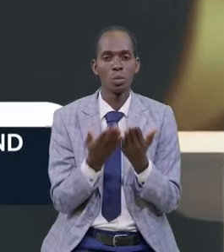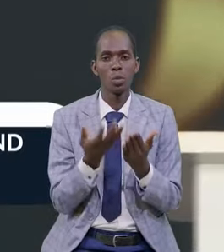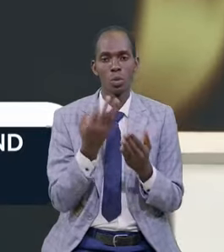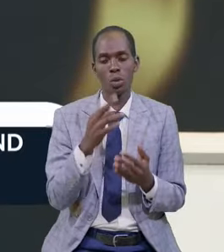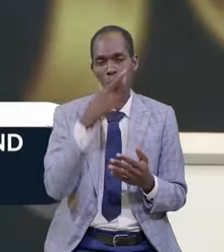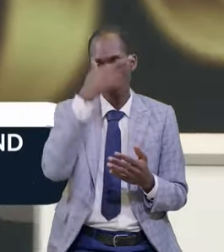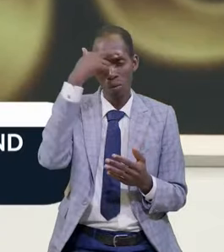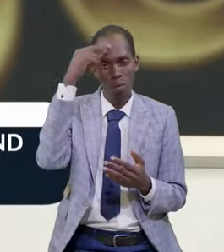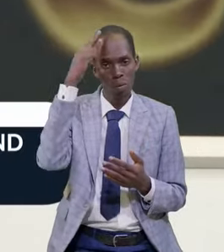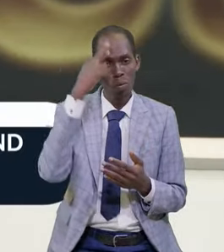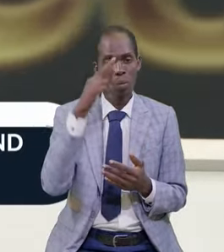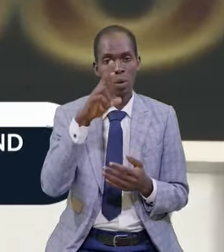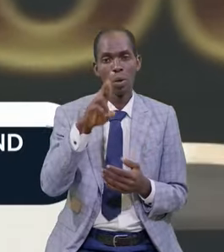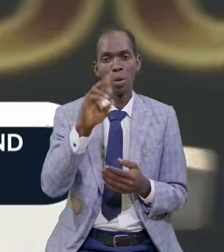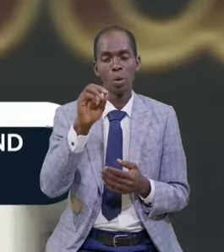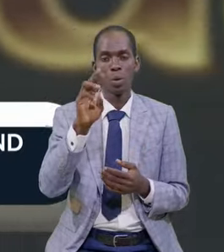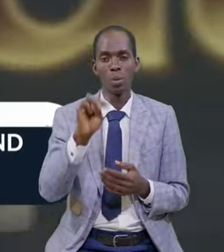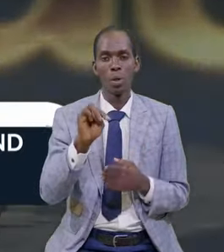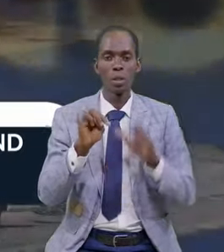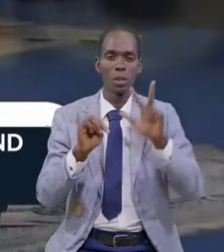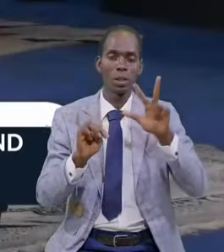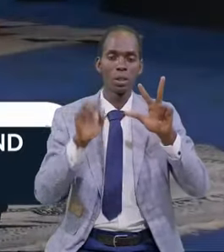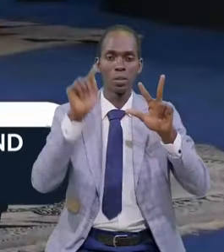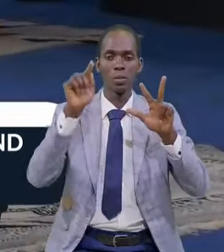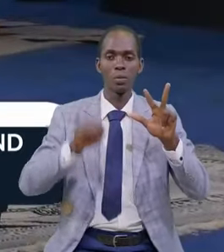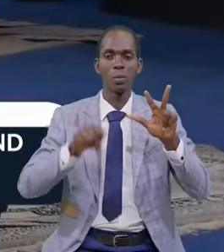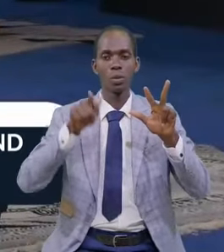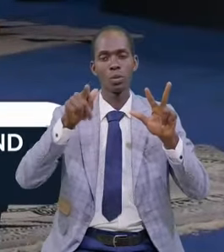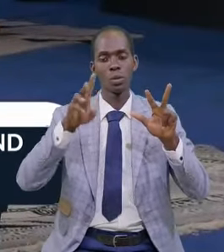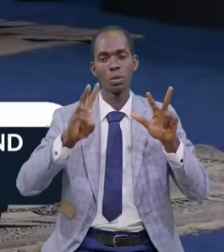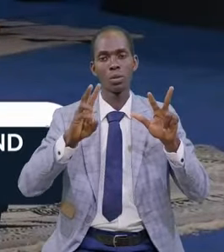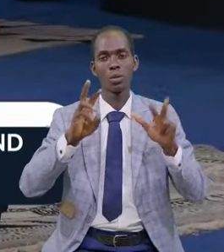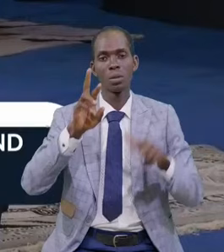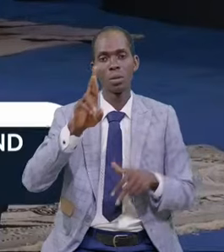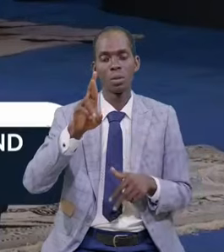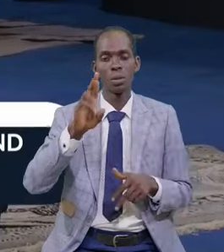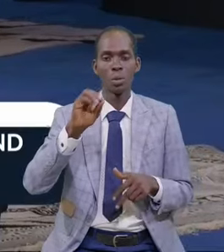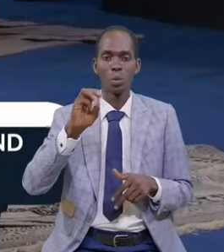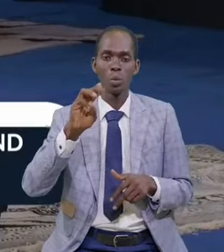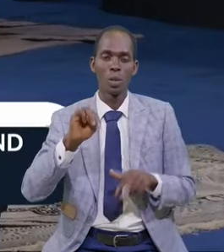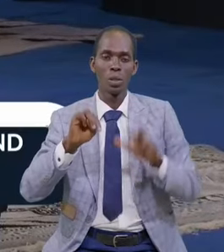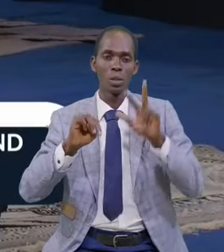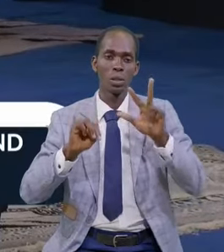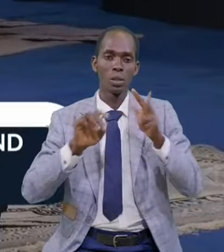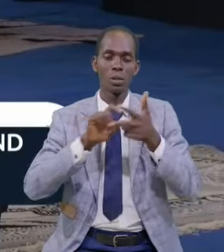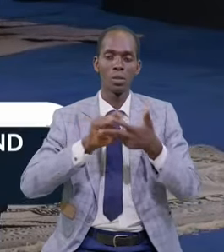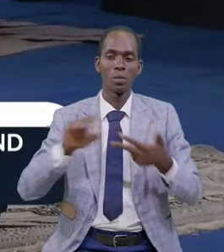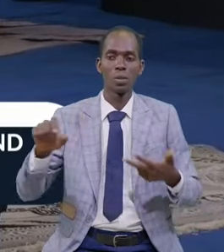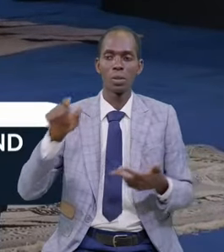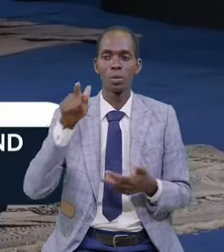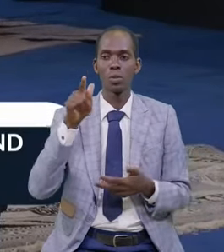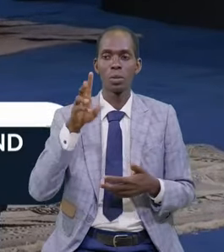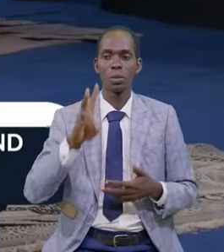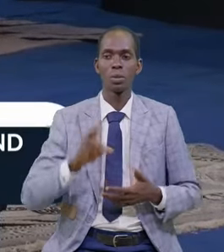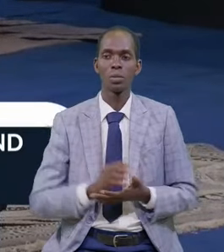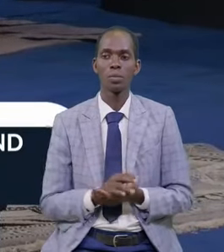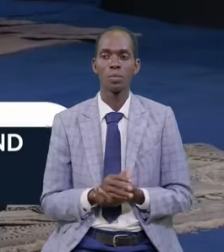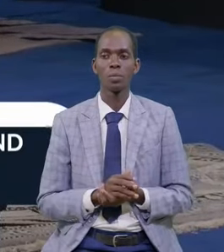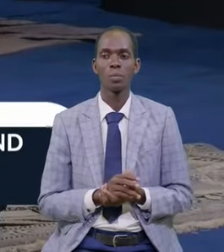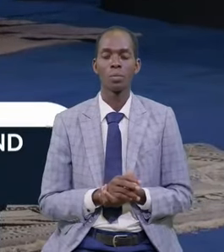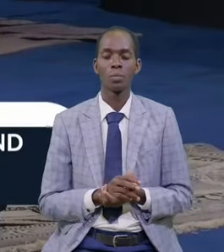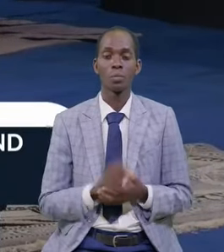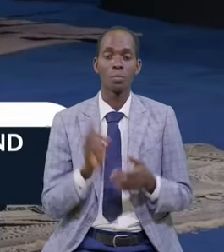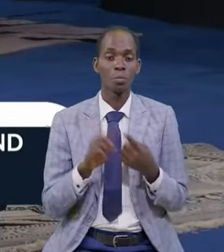3 verse 26 in Romans chap 3 verse 26 to declare I